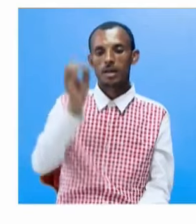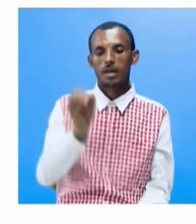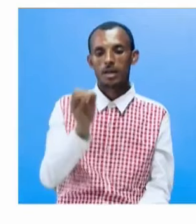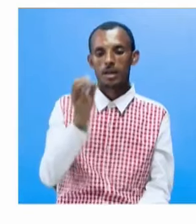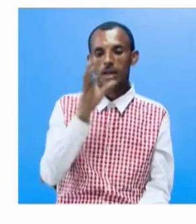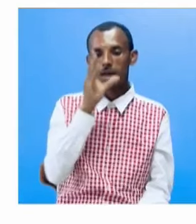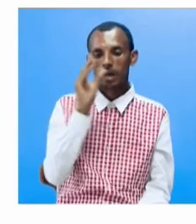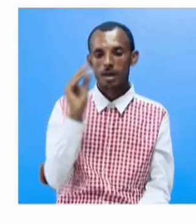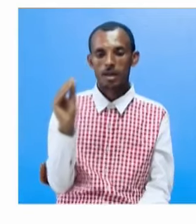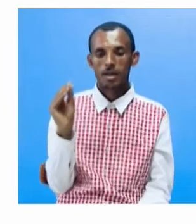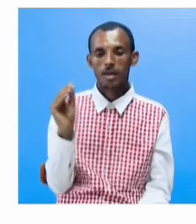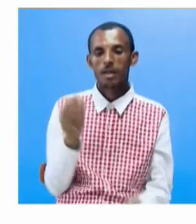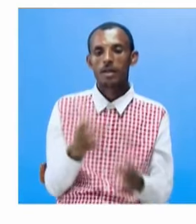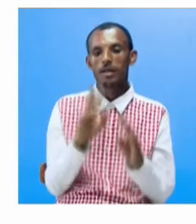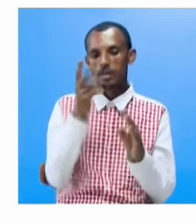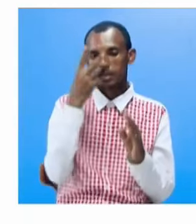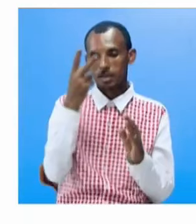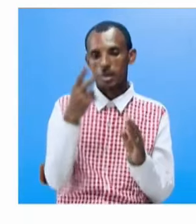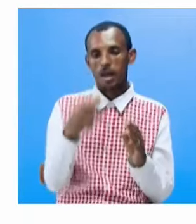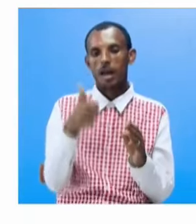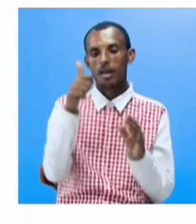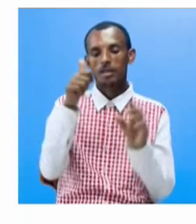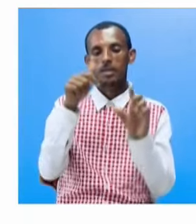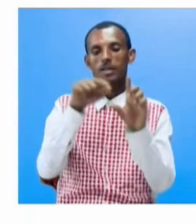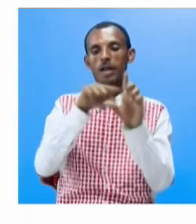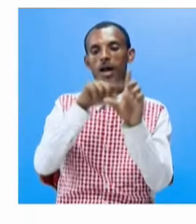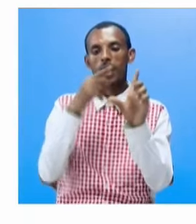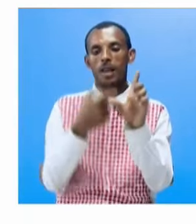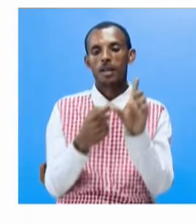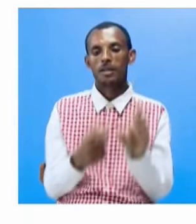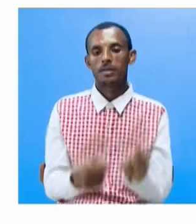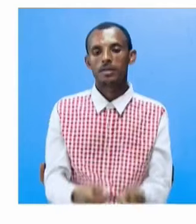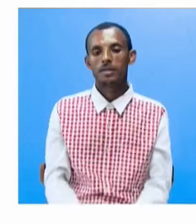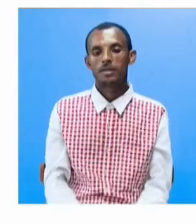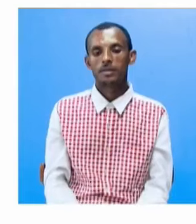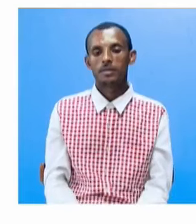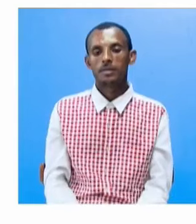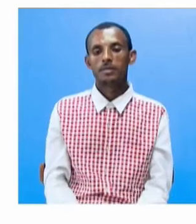again, let's take another angle here.